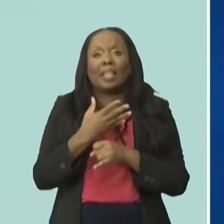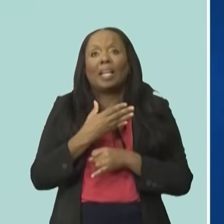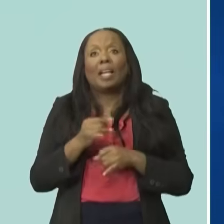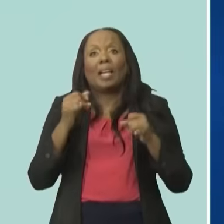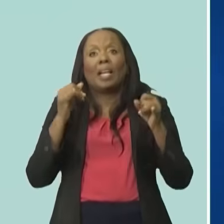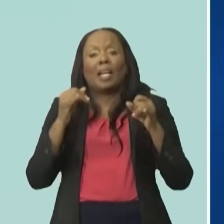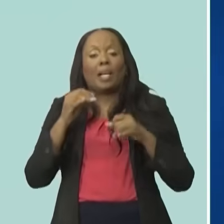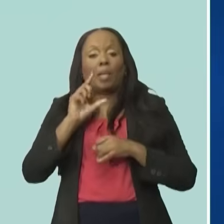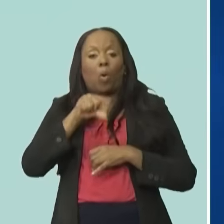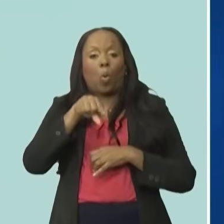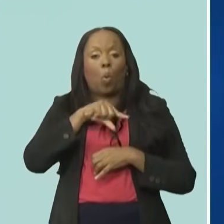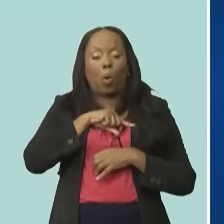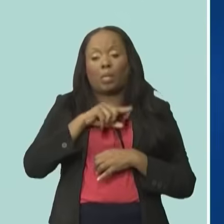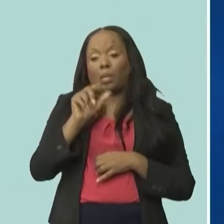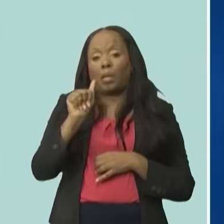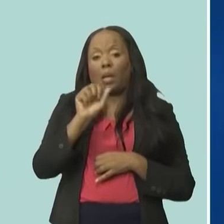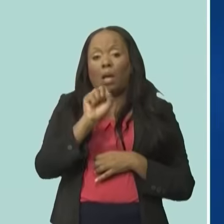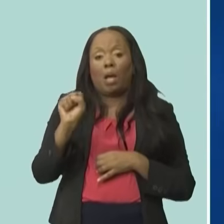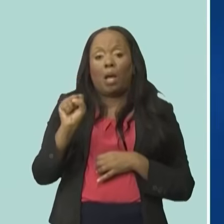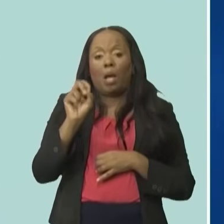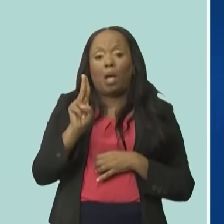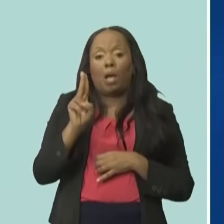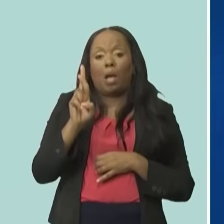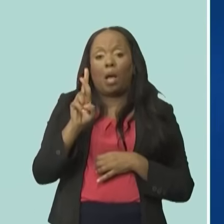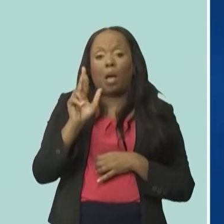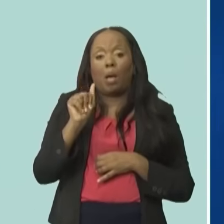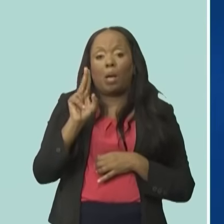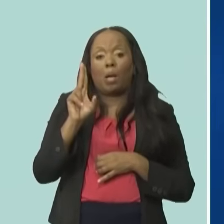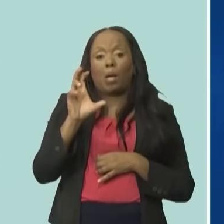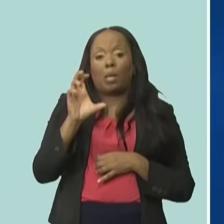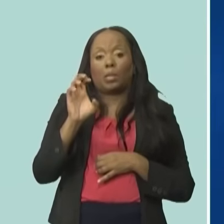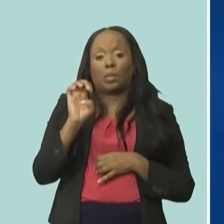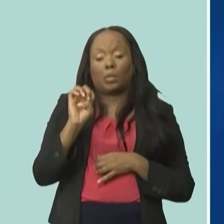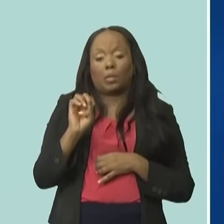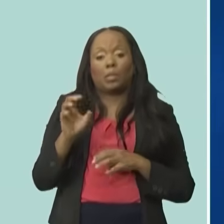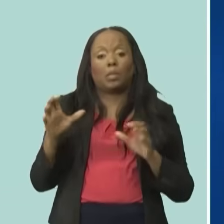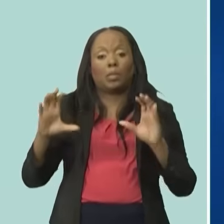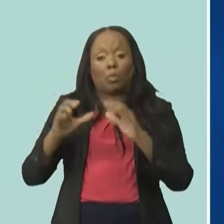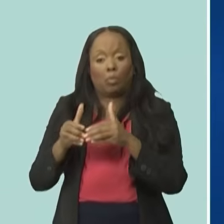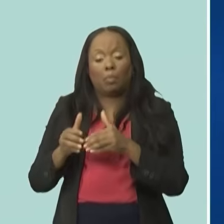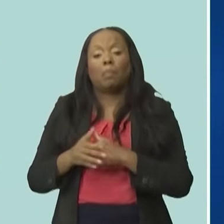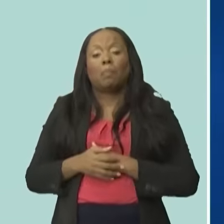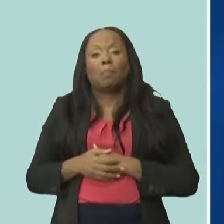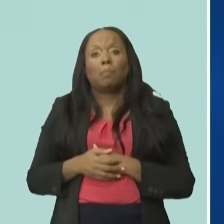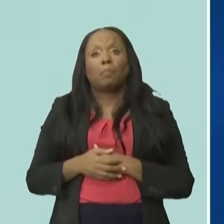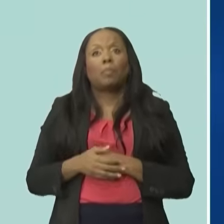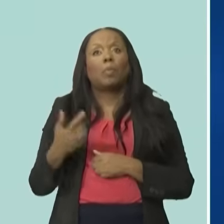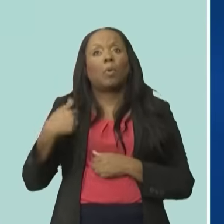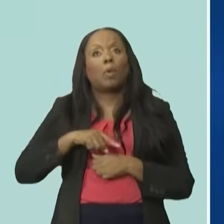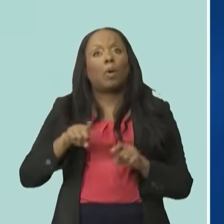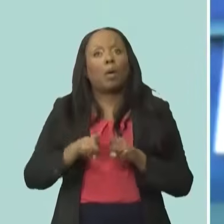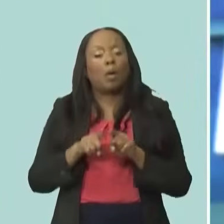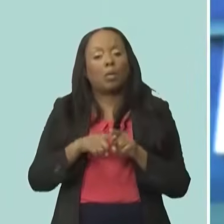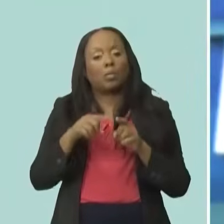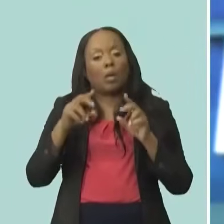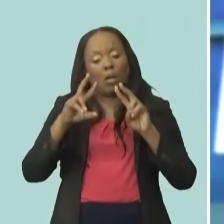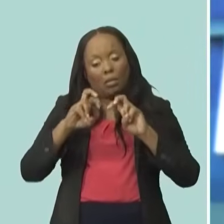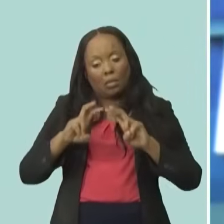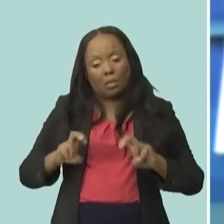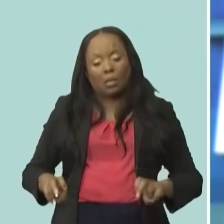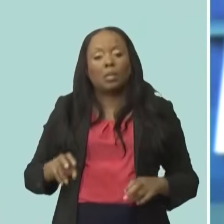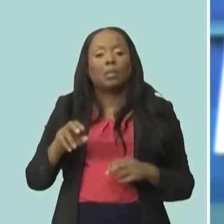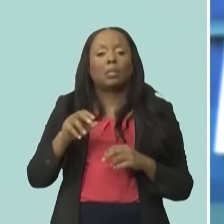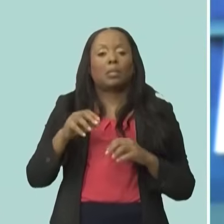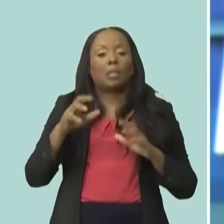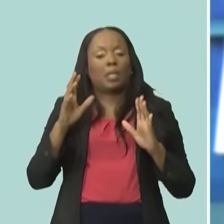body. Additionally, the review of the Education Act and related regulations is underway.